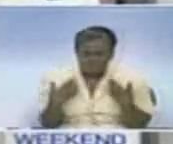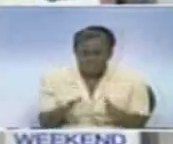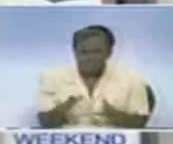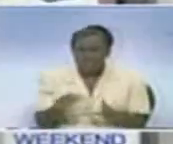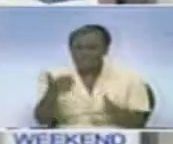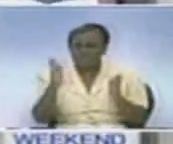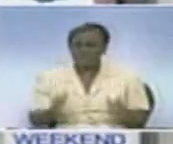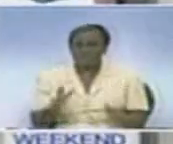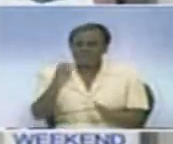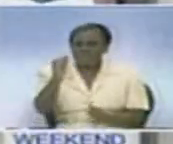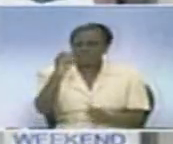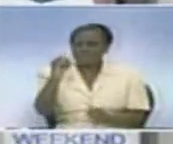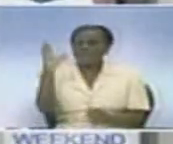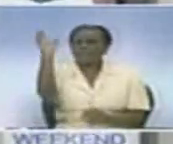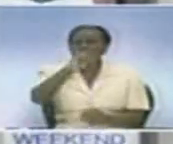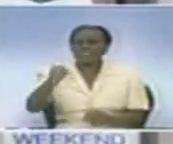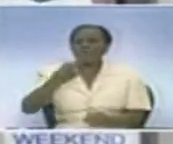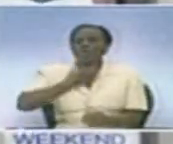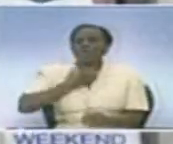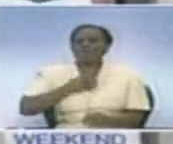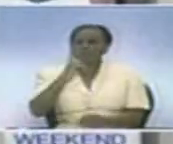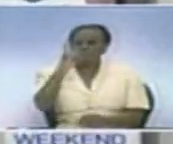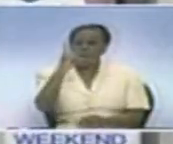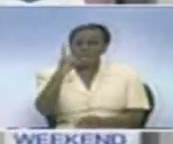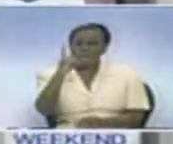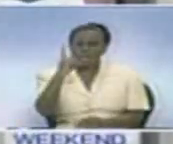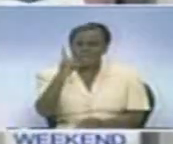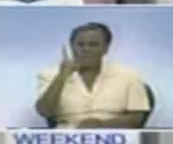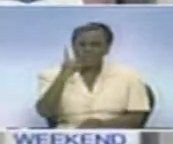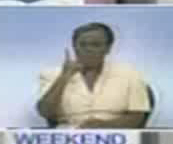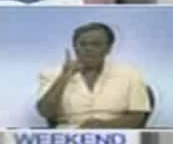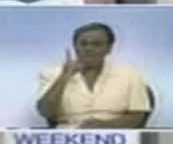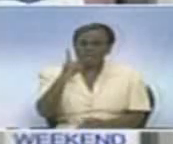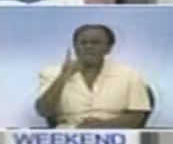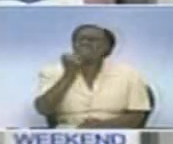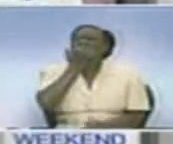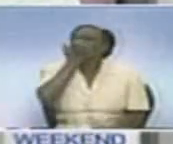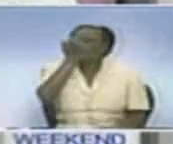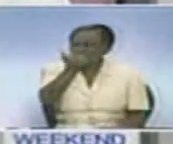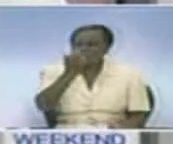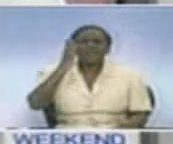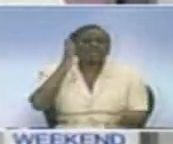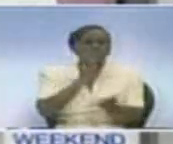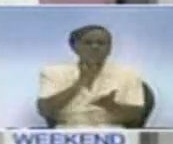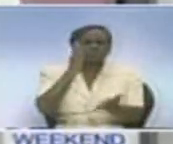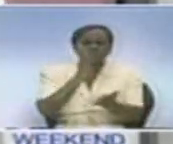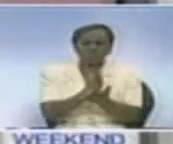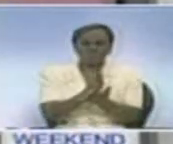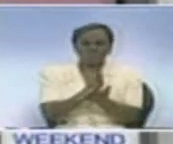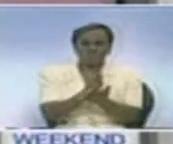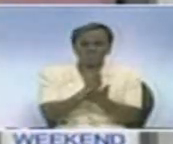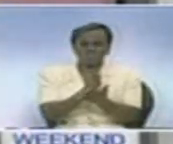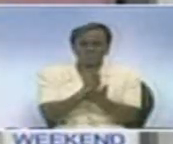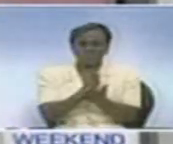saying 50% of the country is owned by one. You know, total ignorance, exploiting until somebody